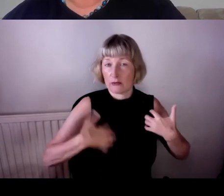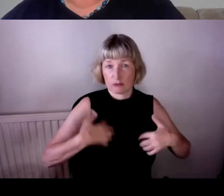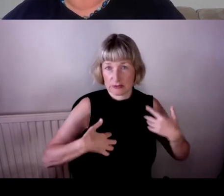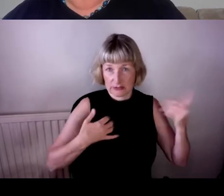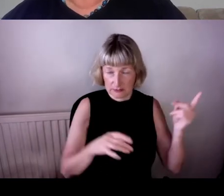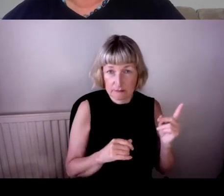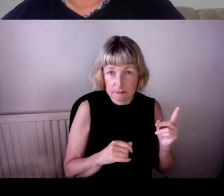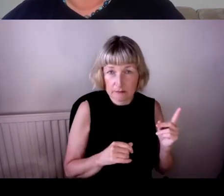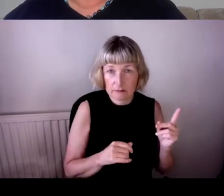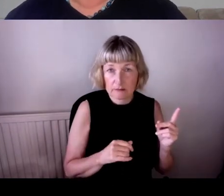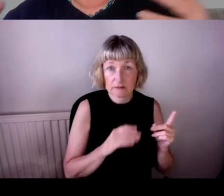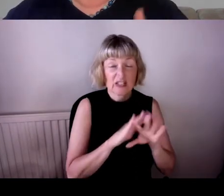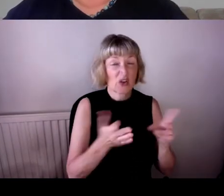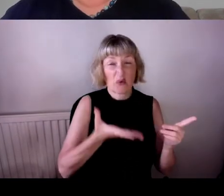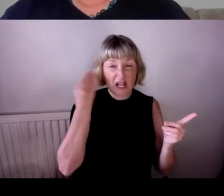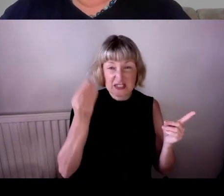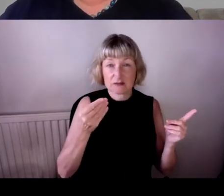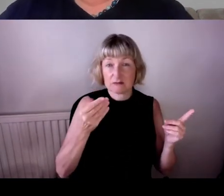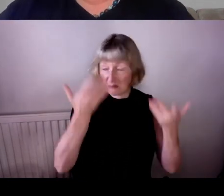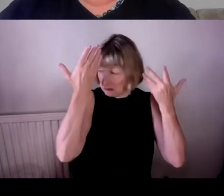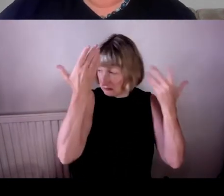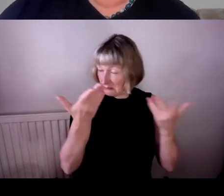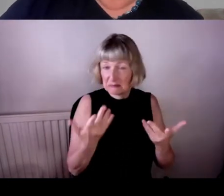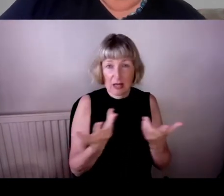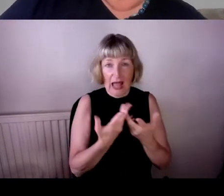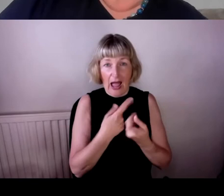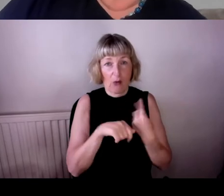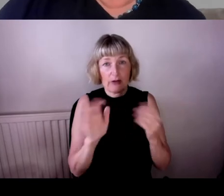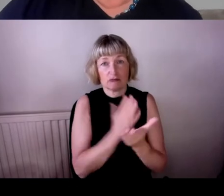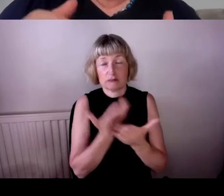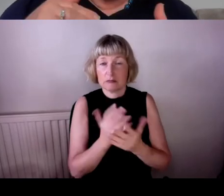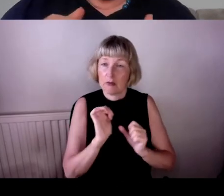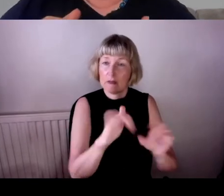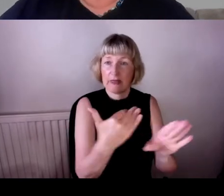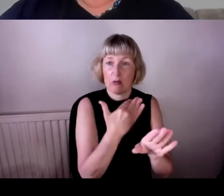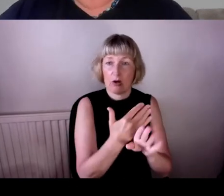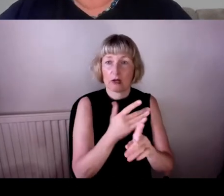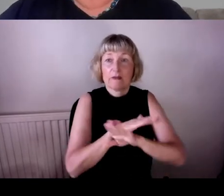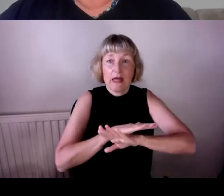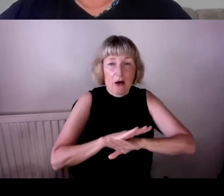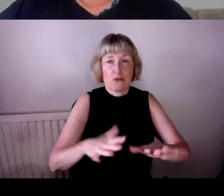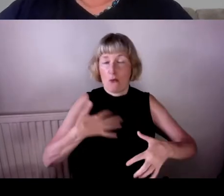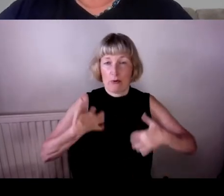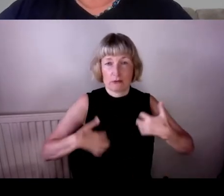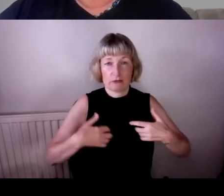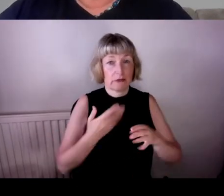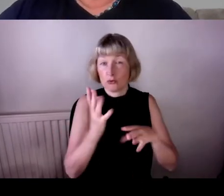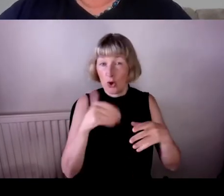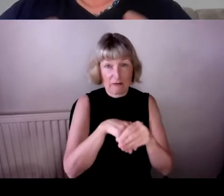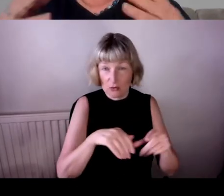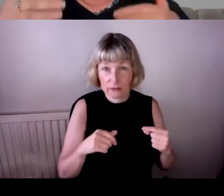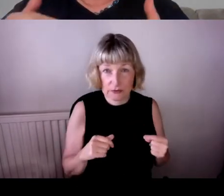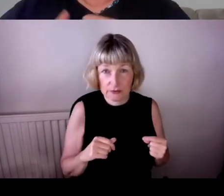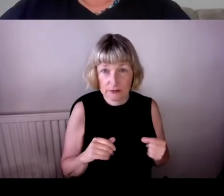They don't listen. They don't know. They don't know how we are interpreting their work. They don't actually get involved. So, you know,